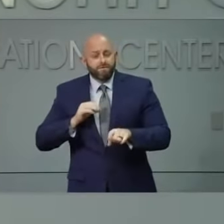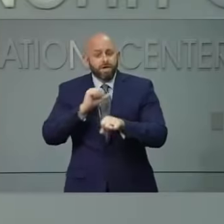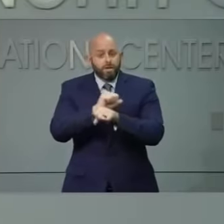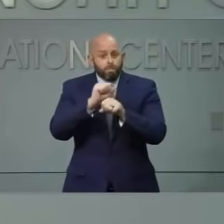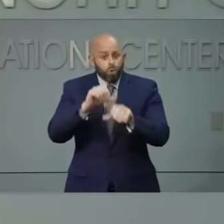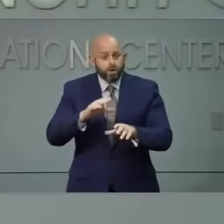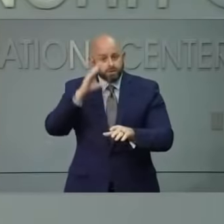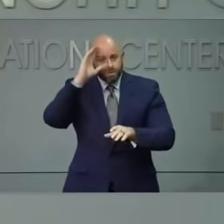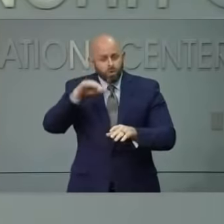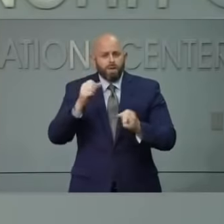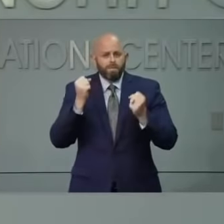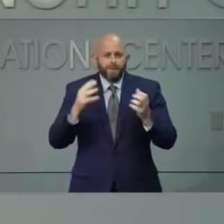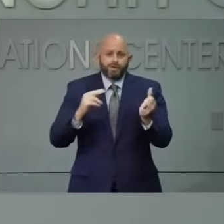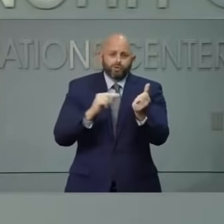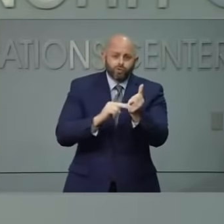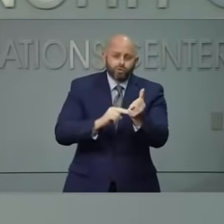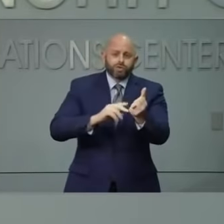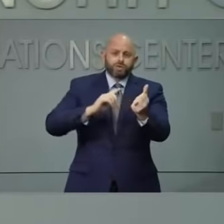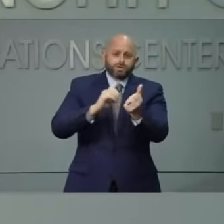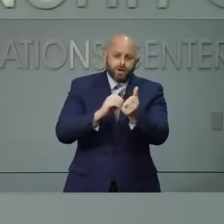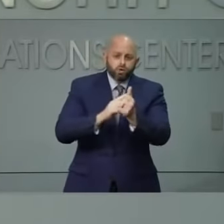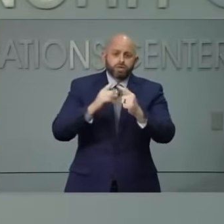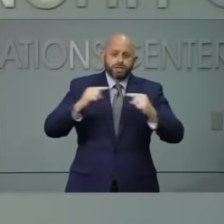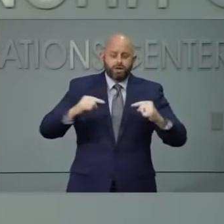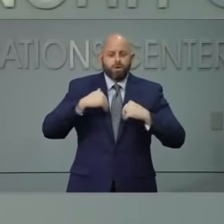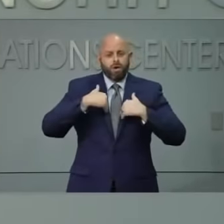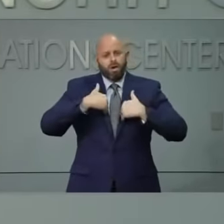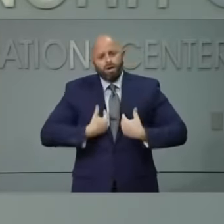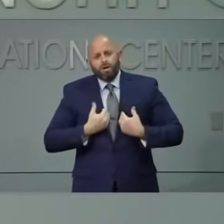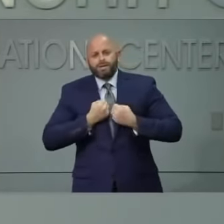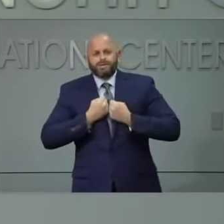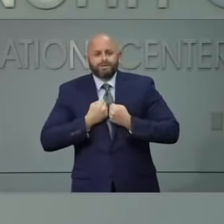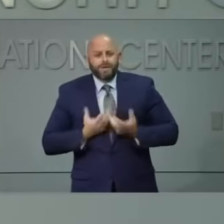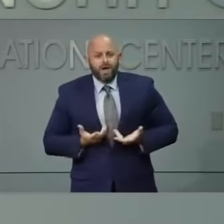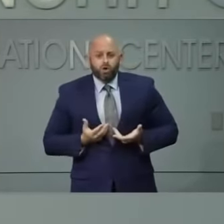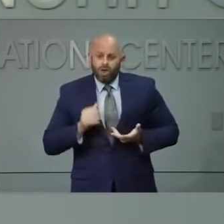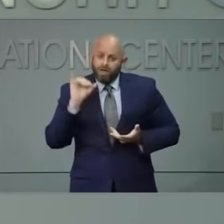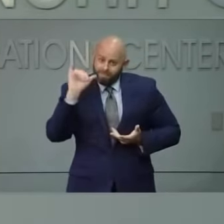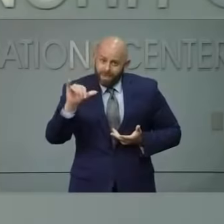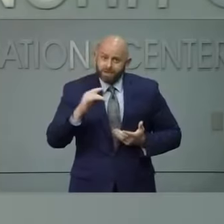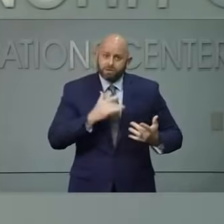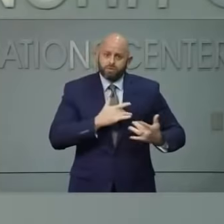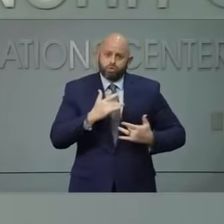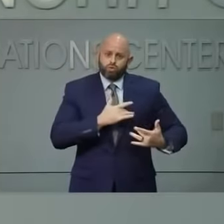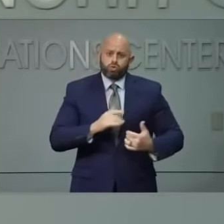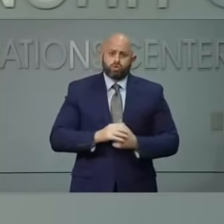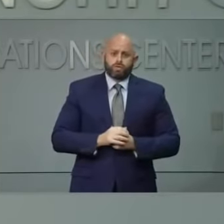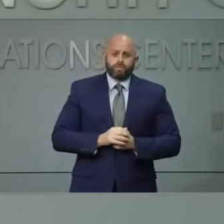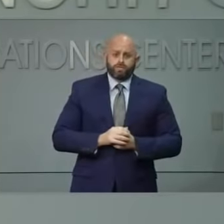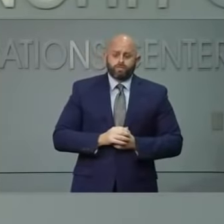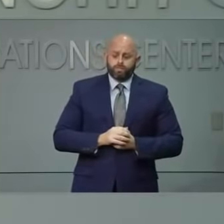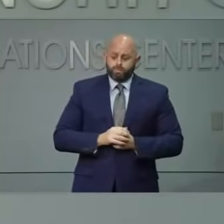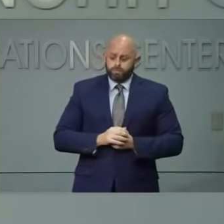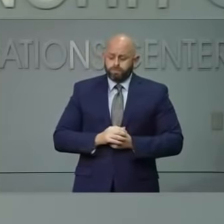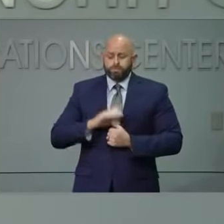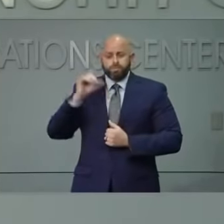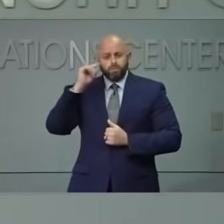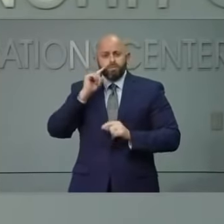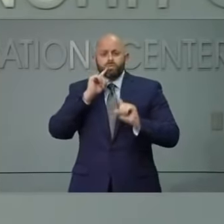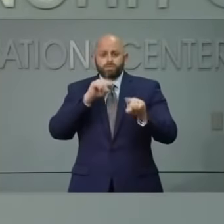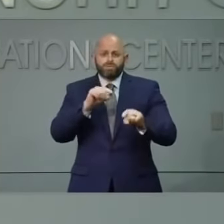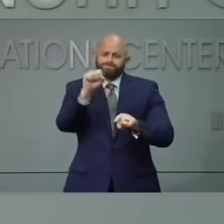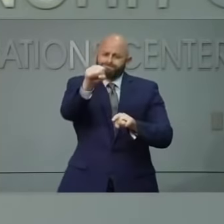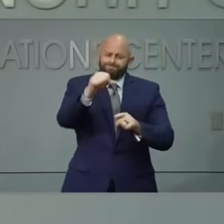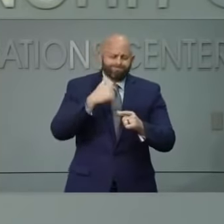tired. Can you comment on that? It's one of the reasons I wanted to lift up healthcare workers in my comments today,